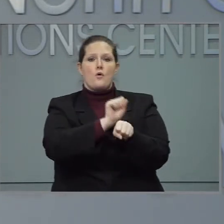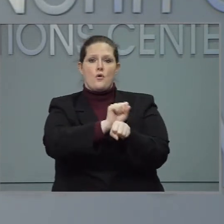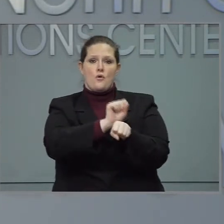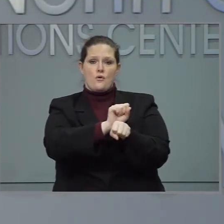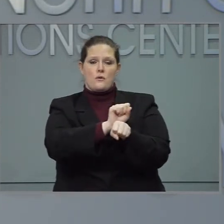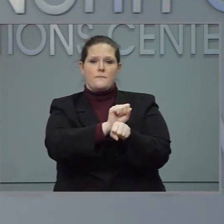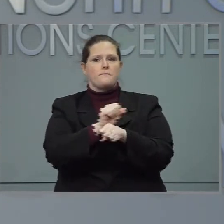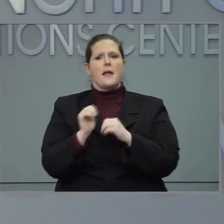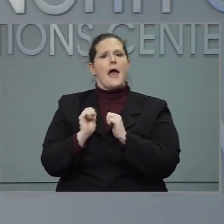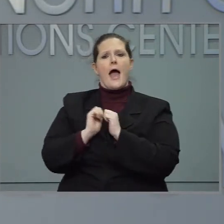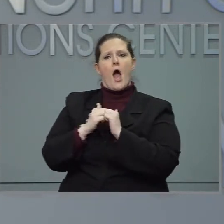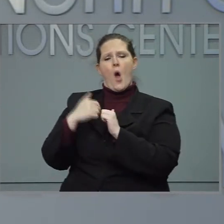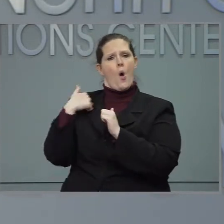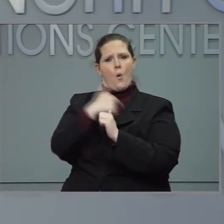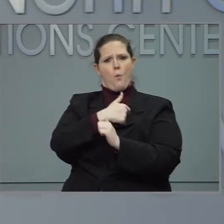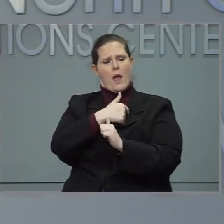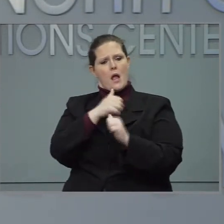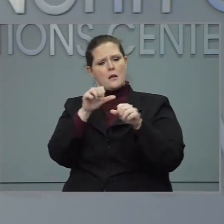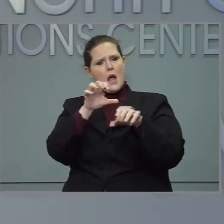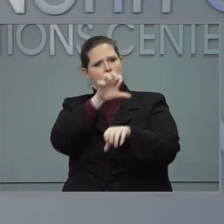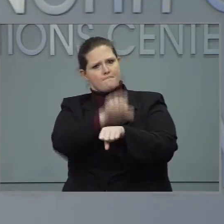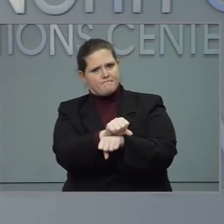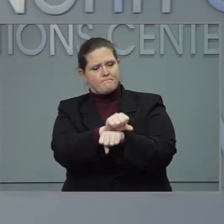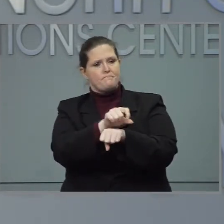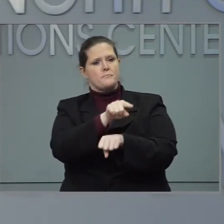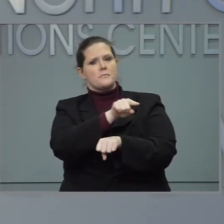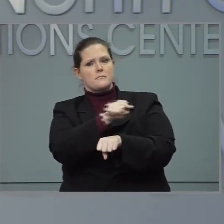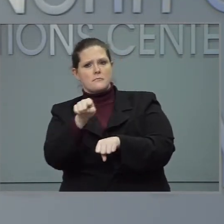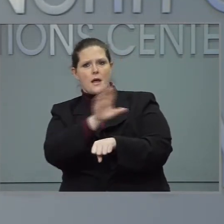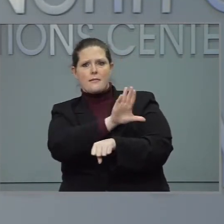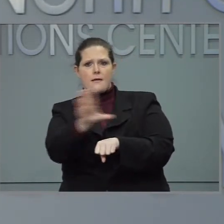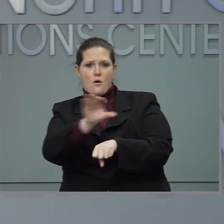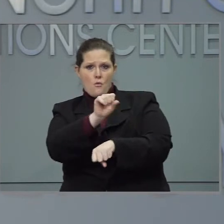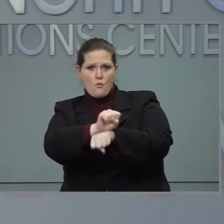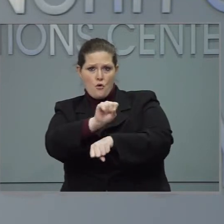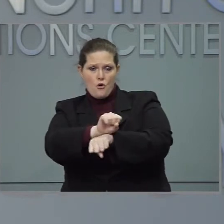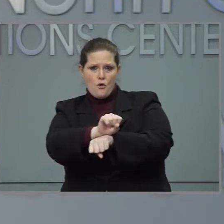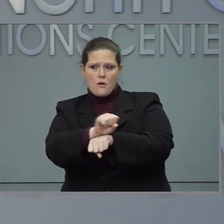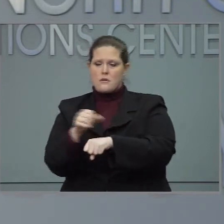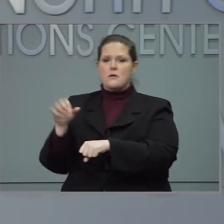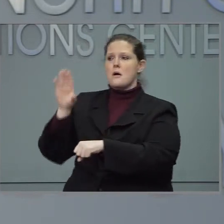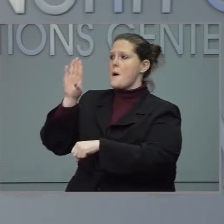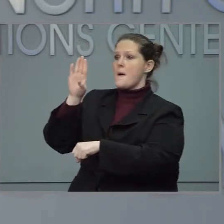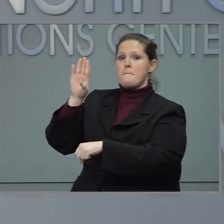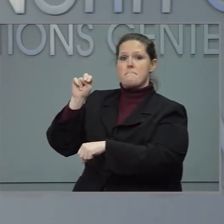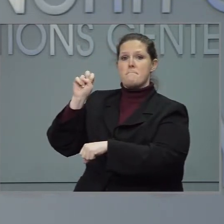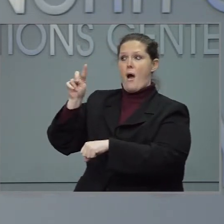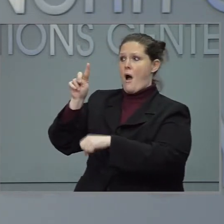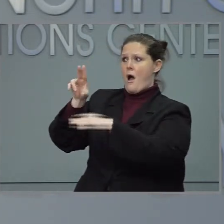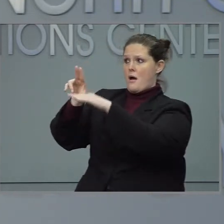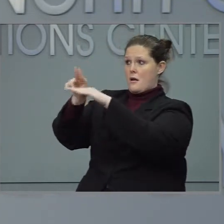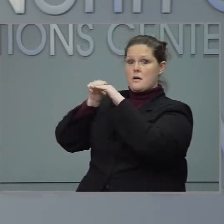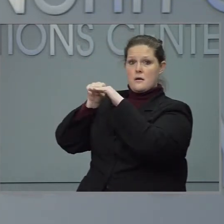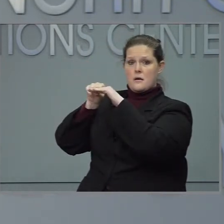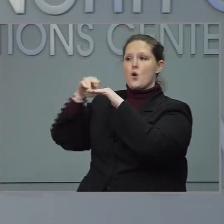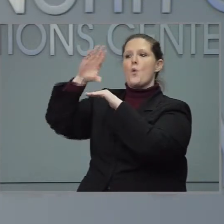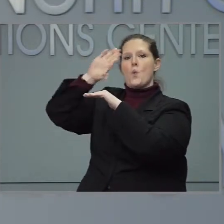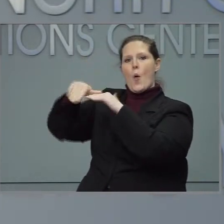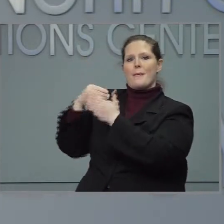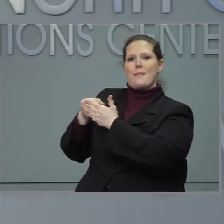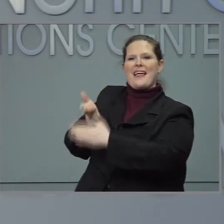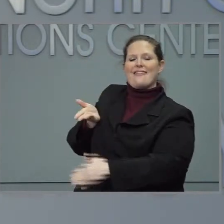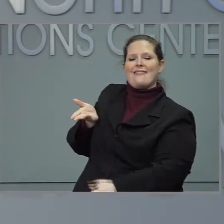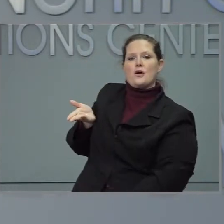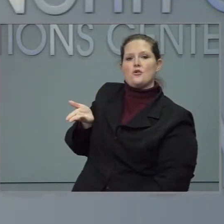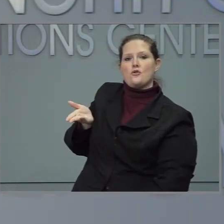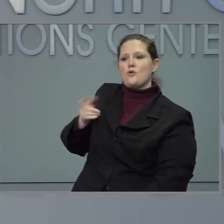these projects, if you get a bond passed, then you know those projects are going to be funded and you don't have to depend on